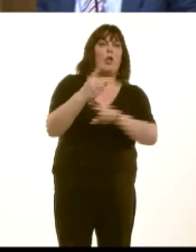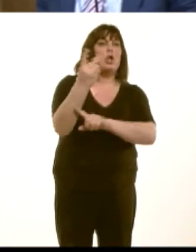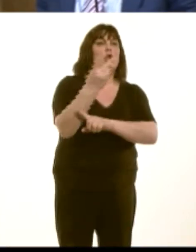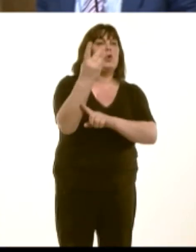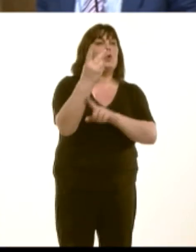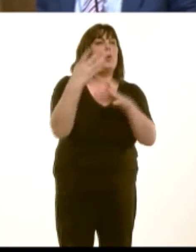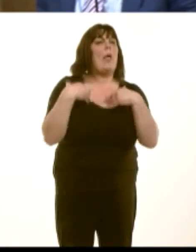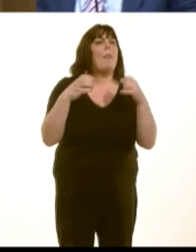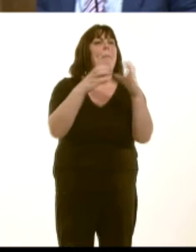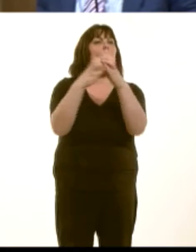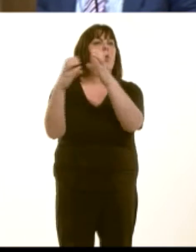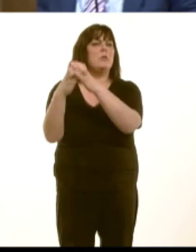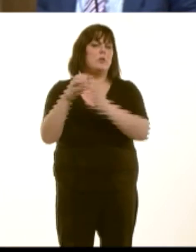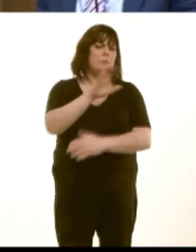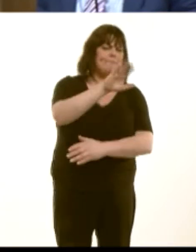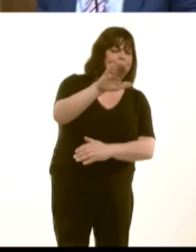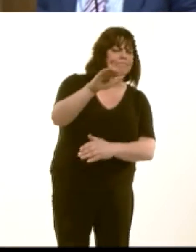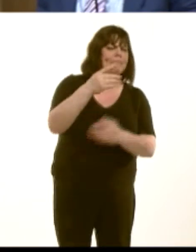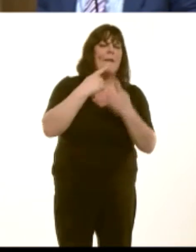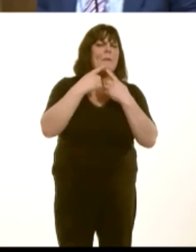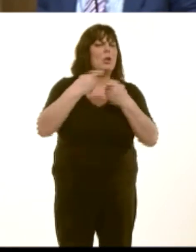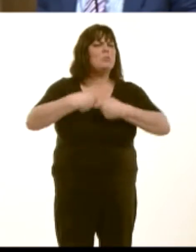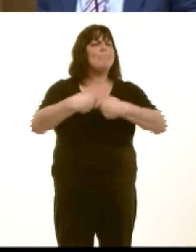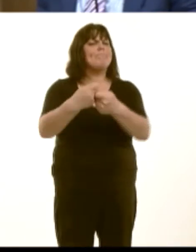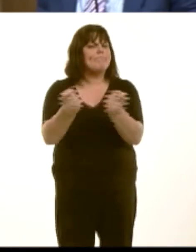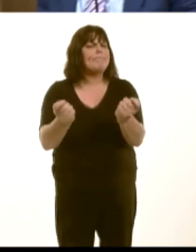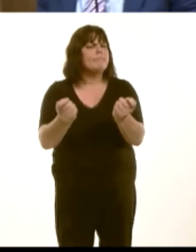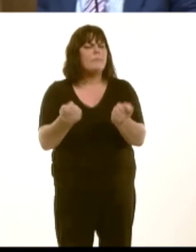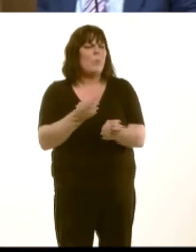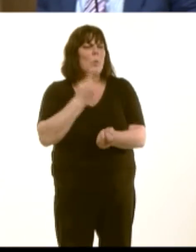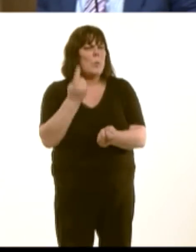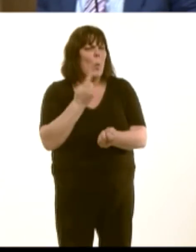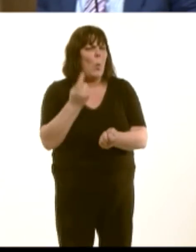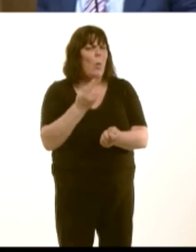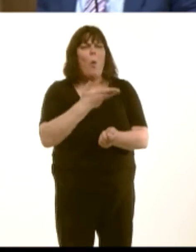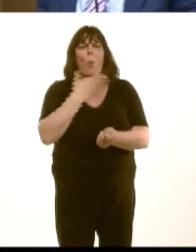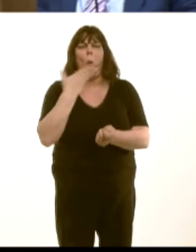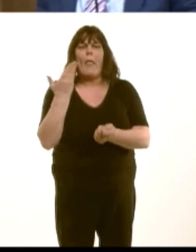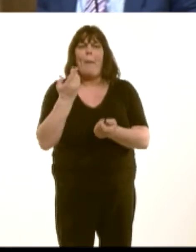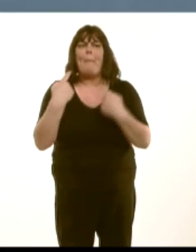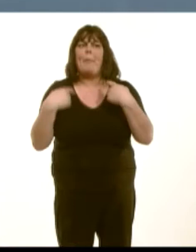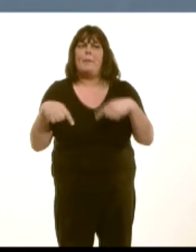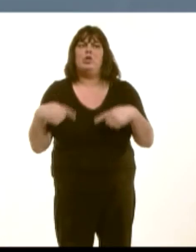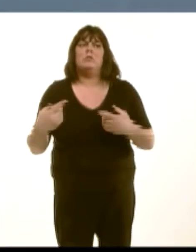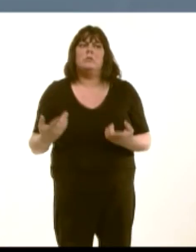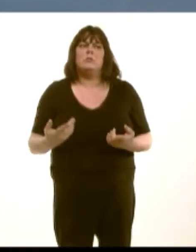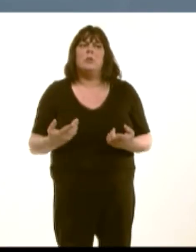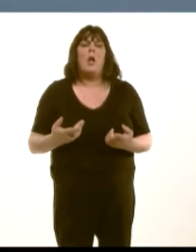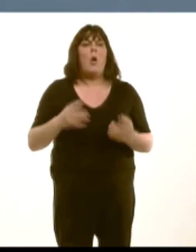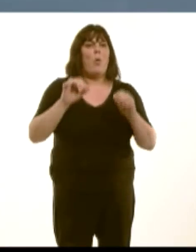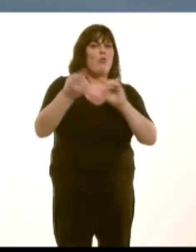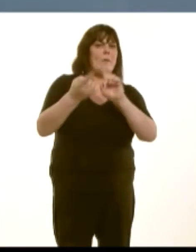patient information has been shared with third parties without a patient's prior permission, and those responses are awaited. Ellen